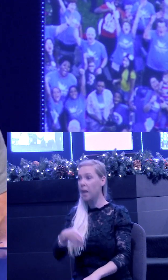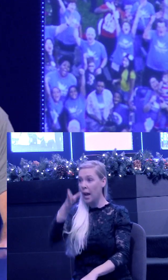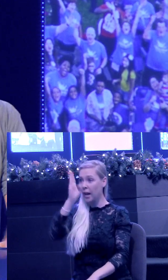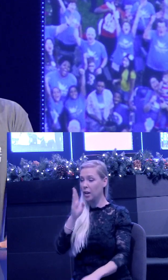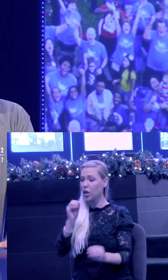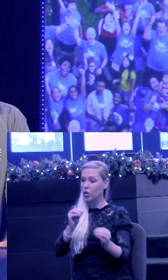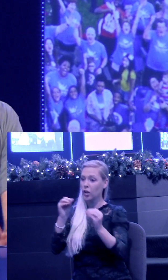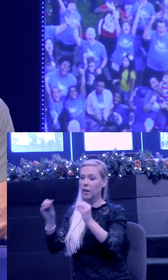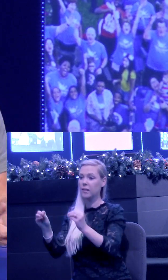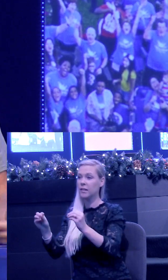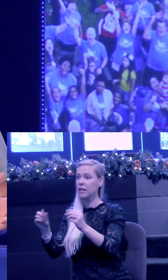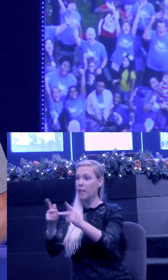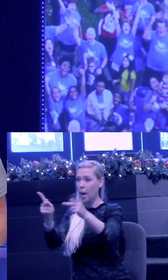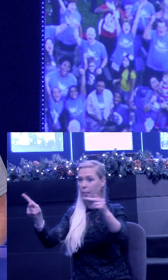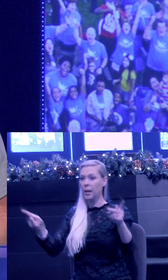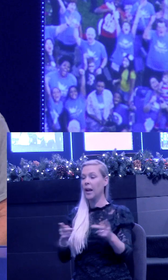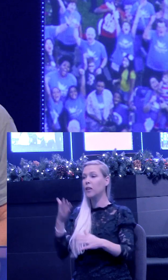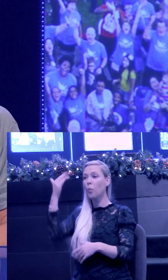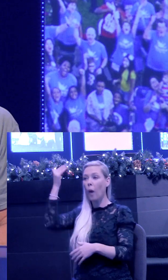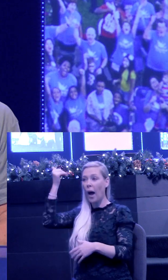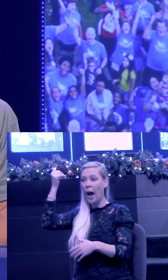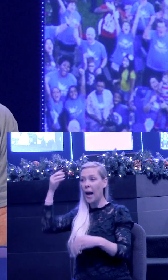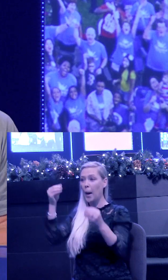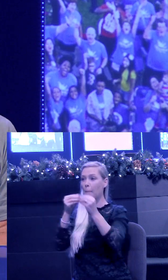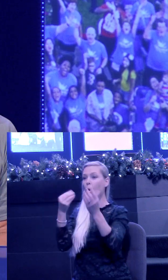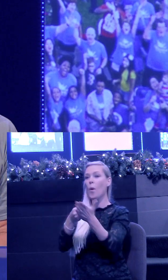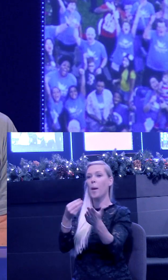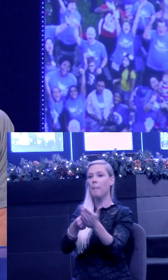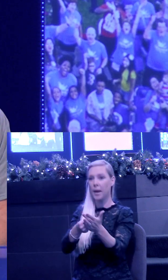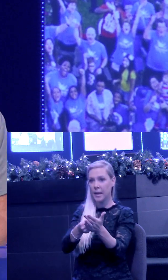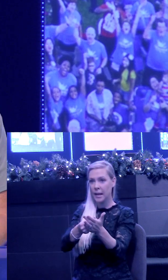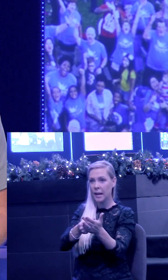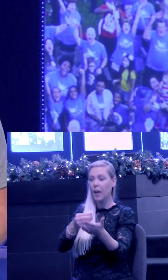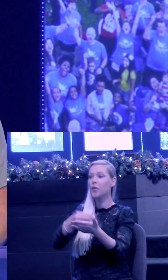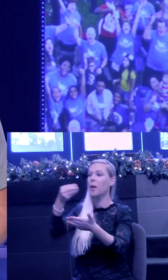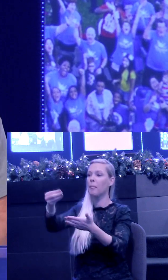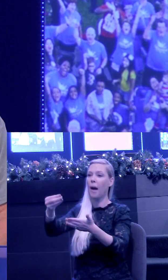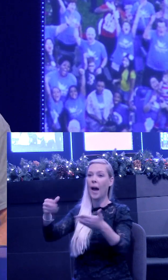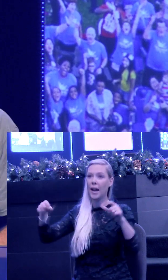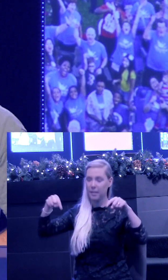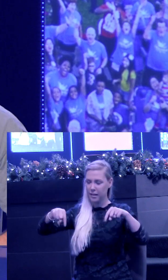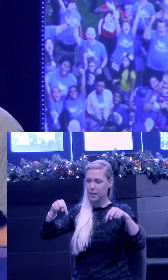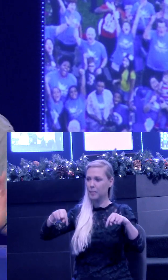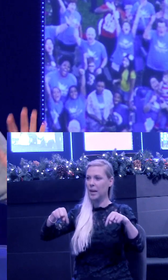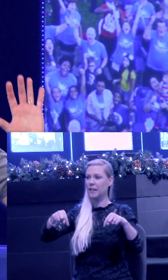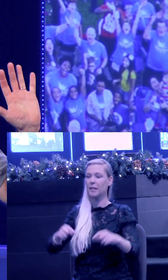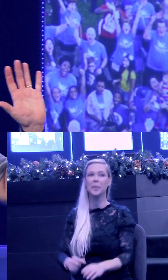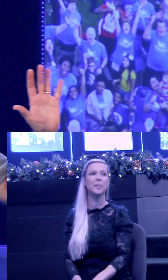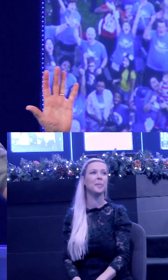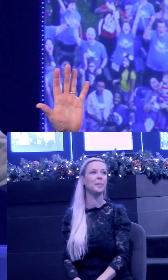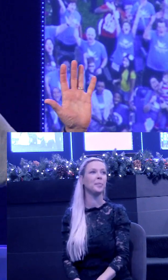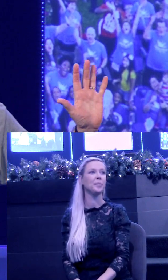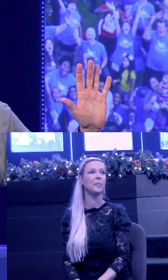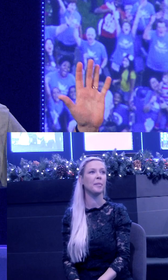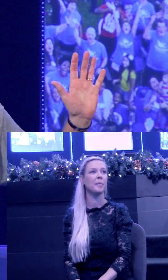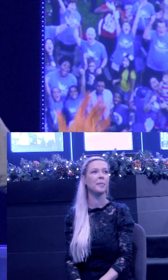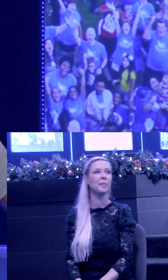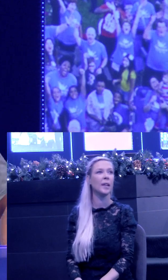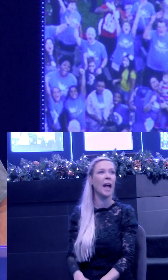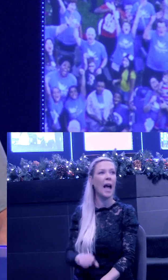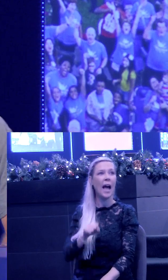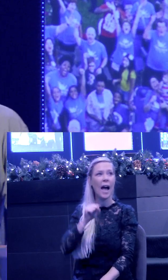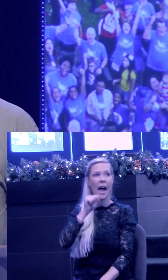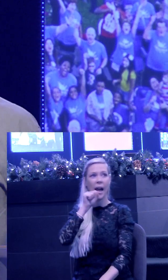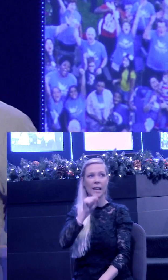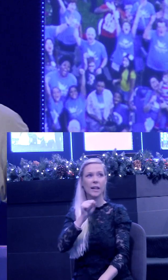place so we could have the resources to buy this space. So I want you to hear me. I love Max Lucado's quote.